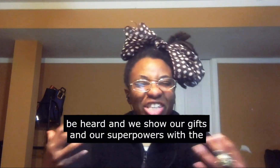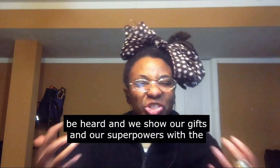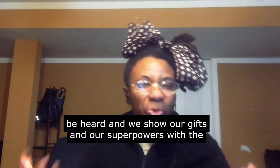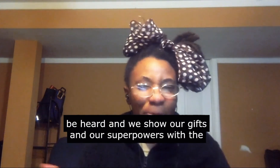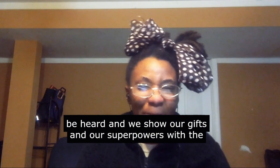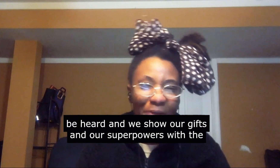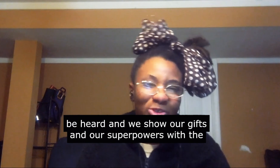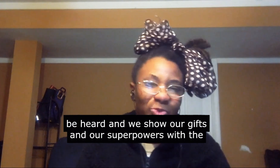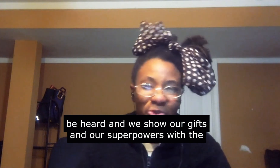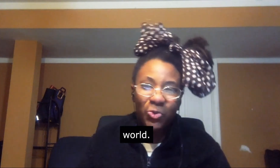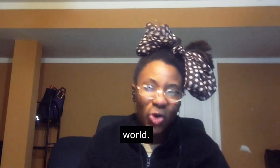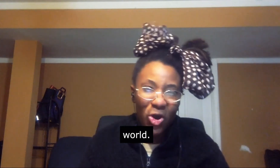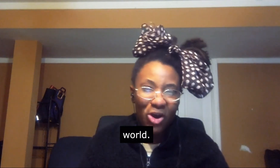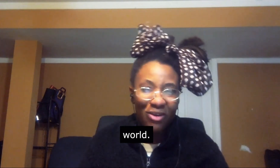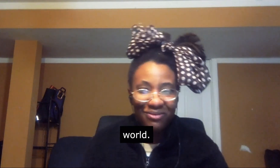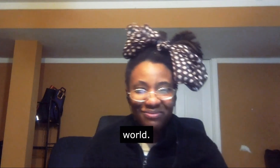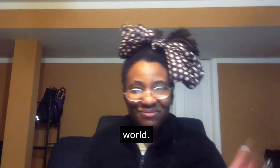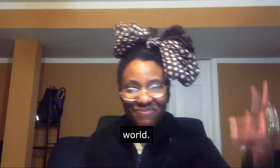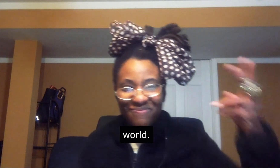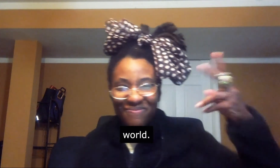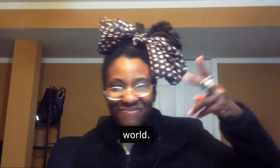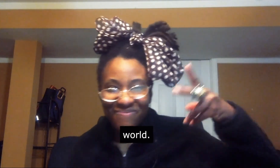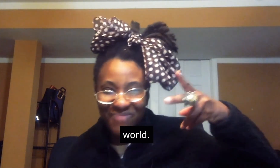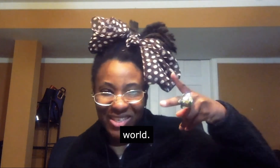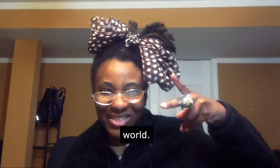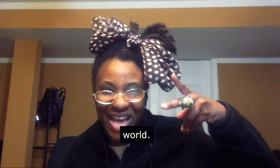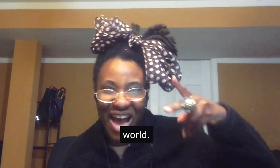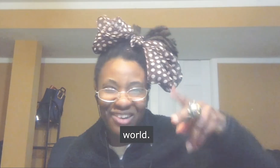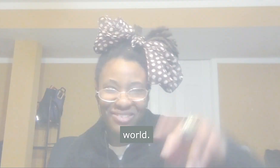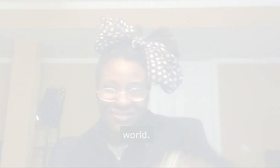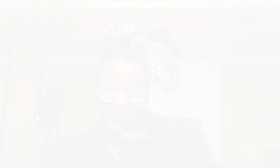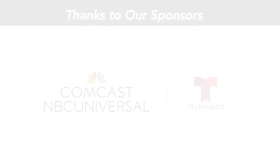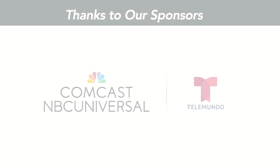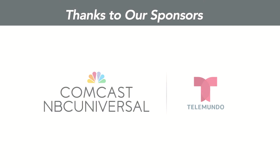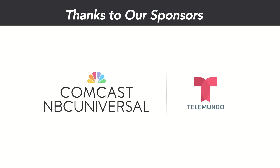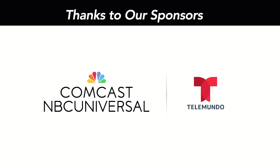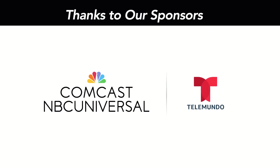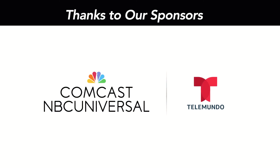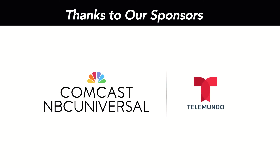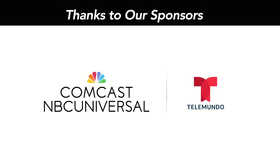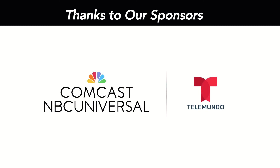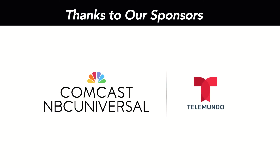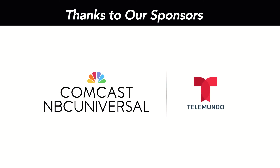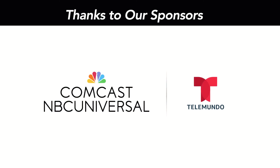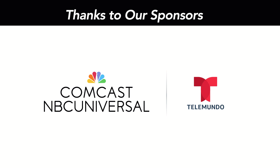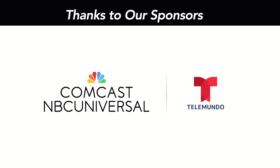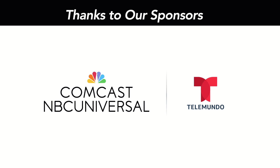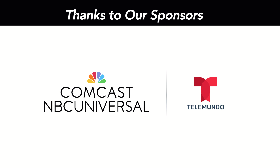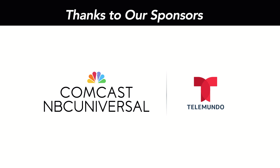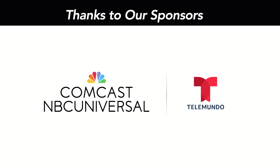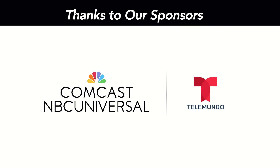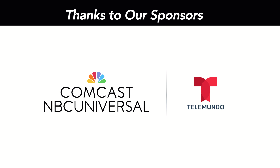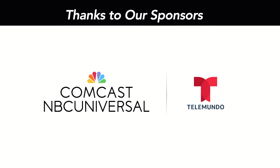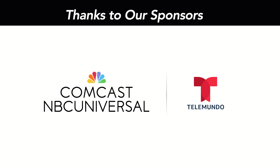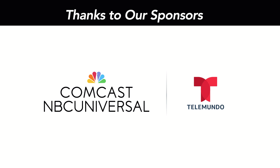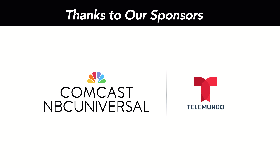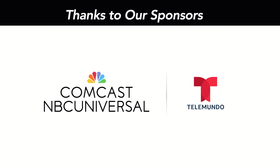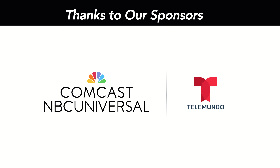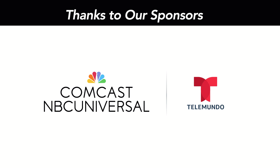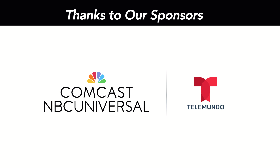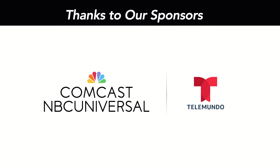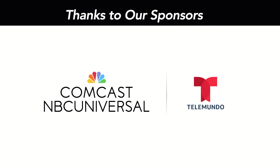and our superpowers with the world. Peace out. Thanks to our sponsors, Comcast,